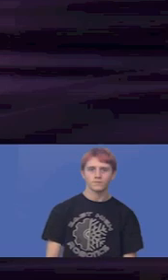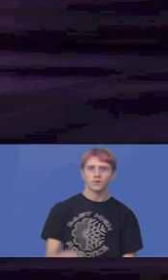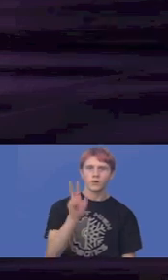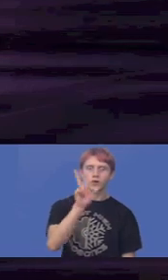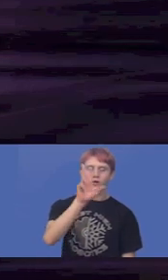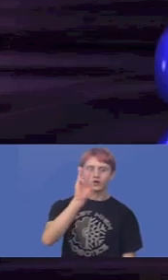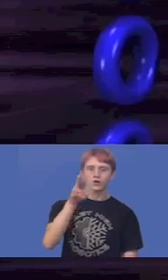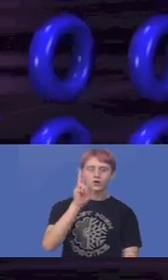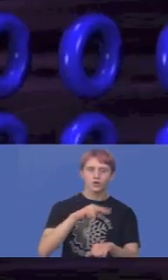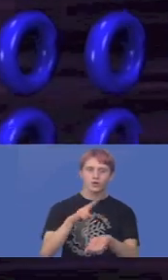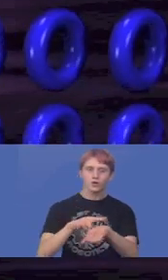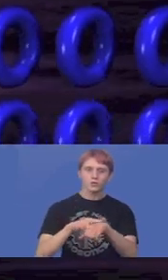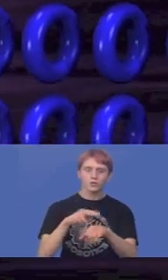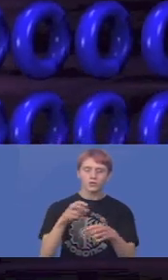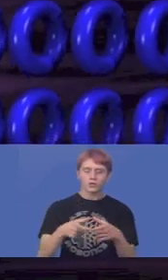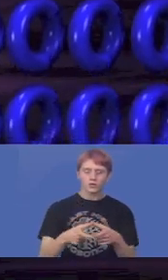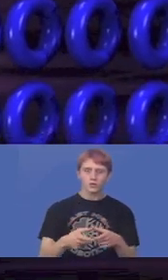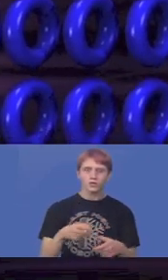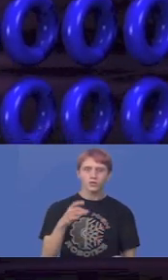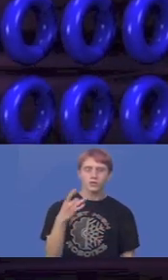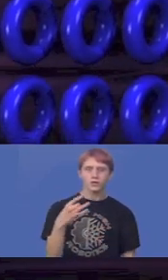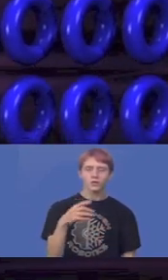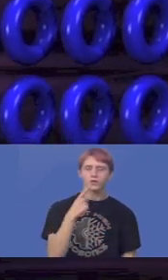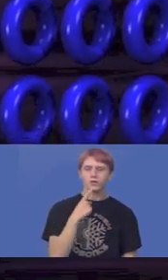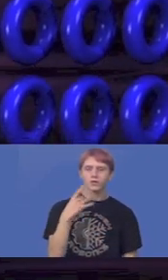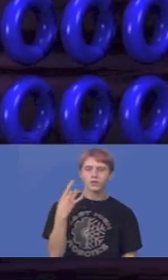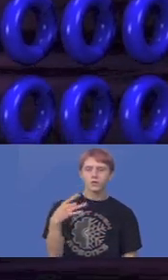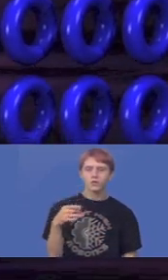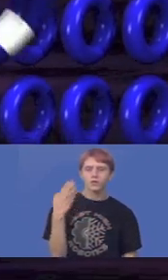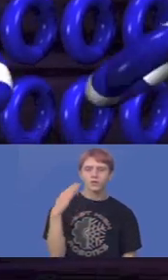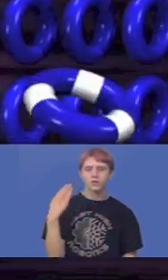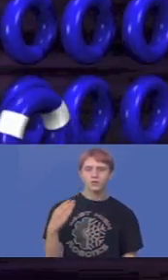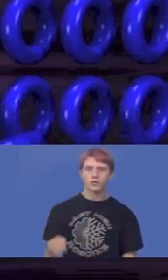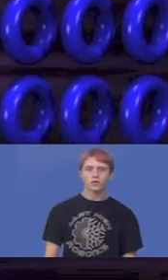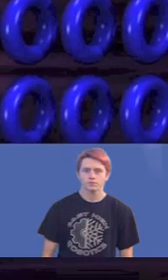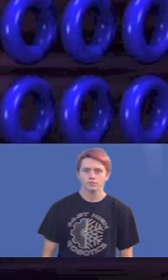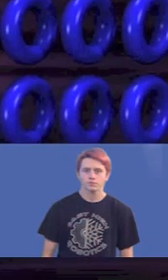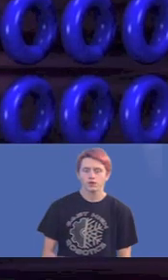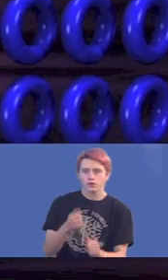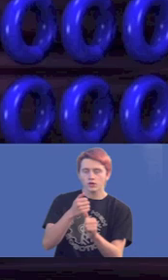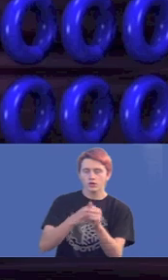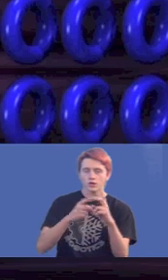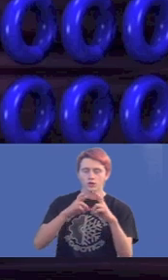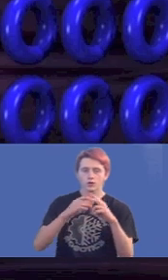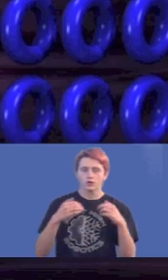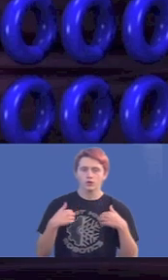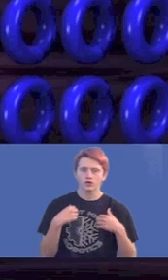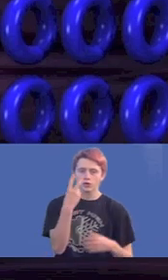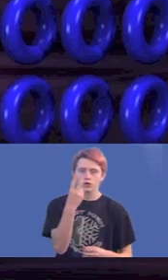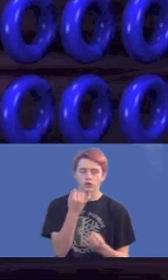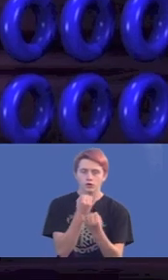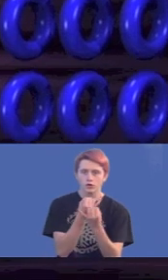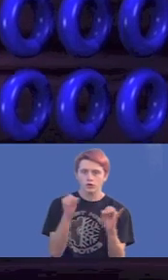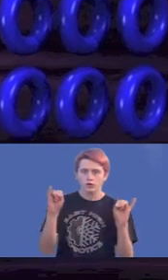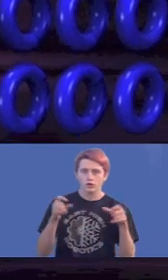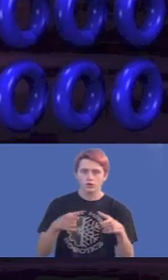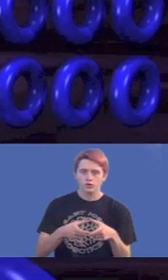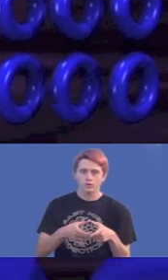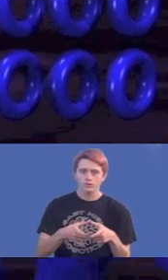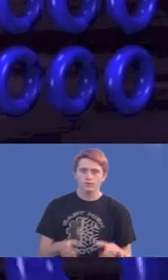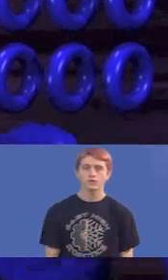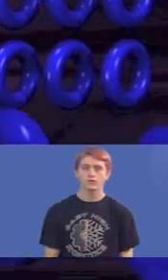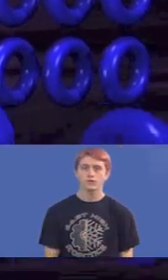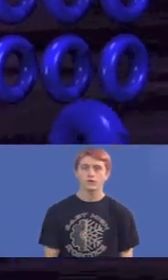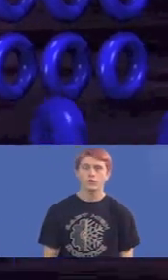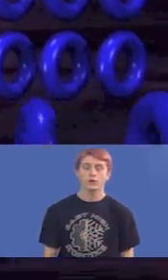There are 36 normal rings, 18 red and 18 blue. Each alliance also has two autonomous rings.